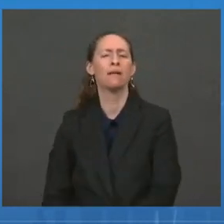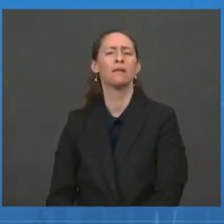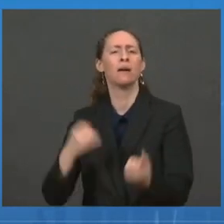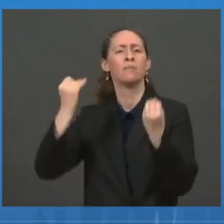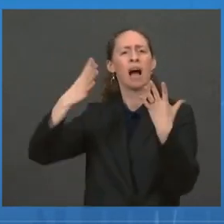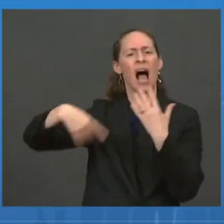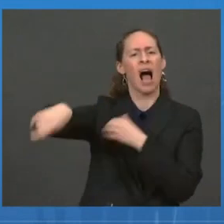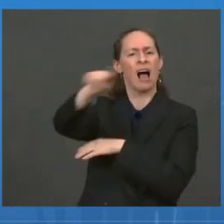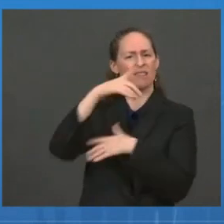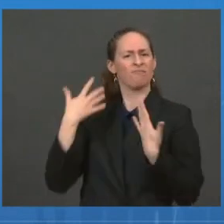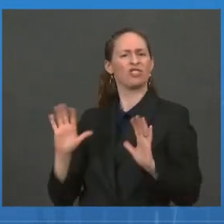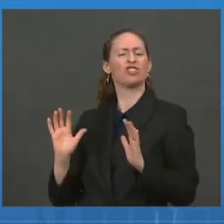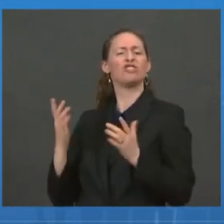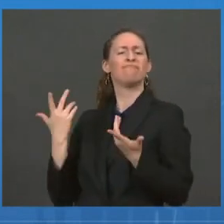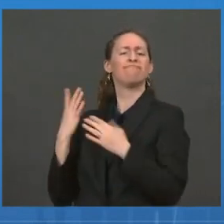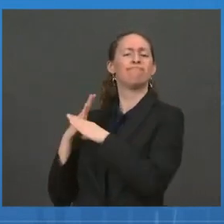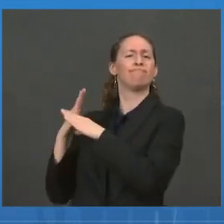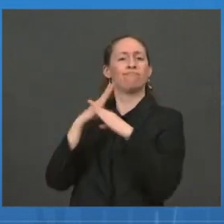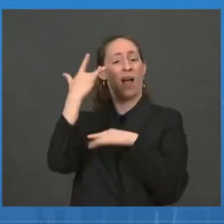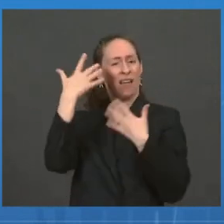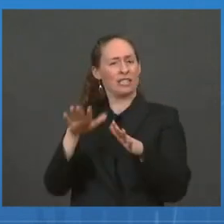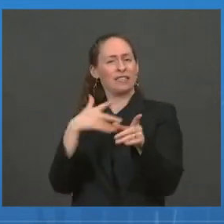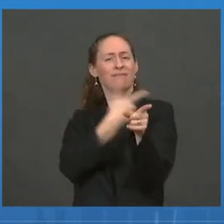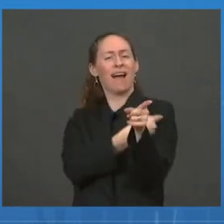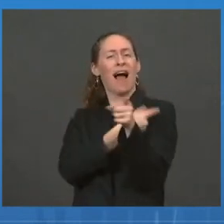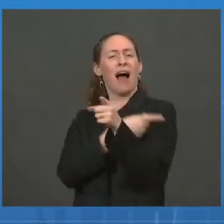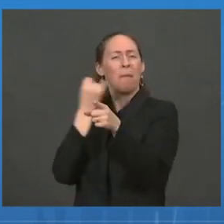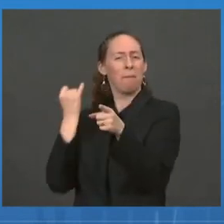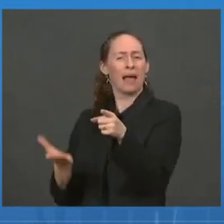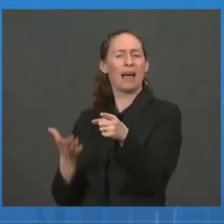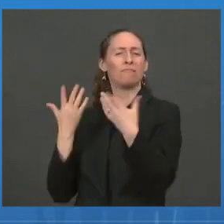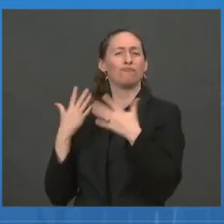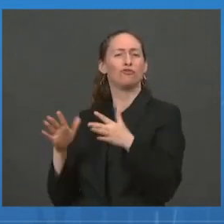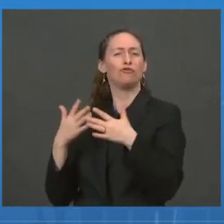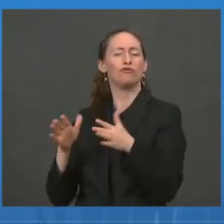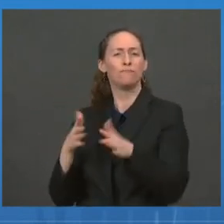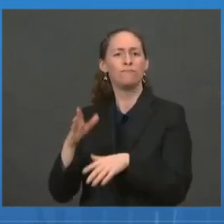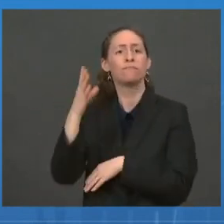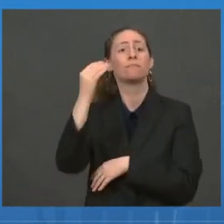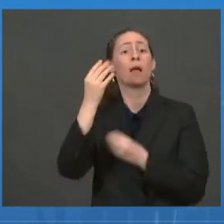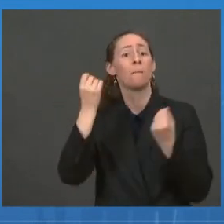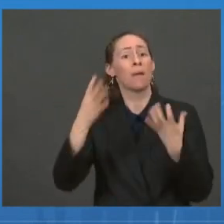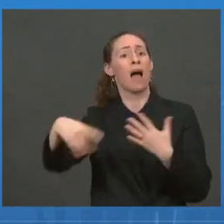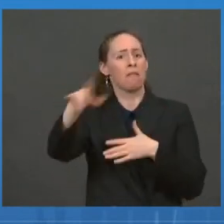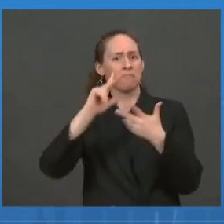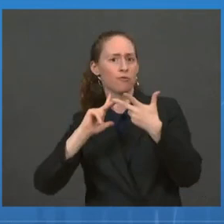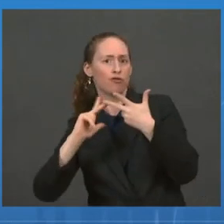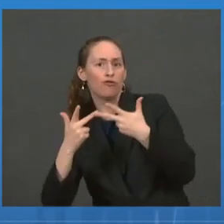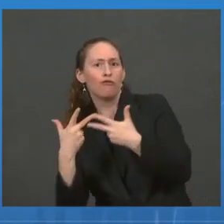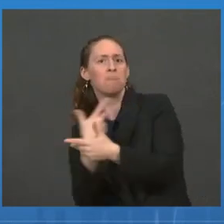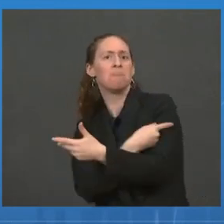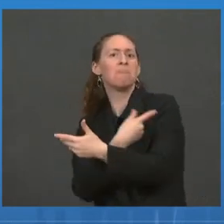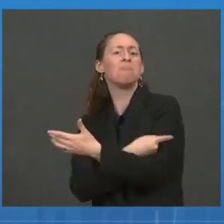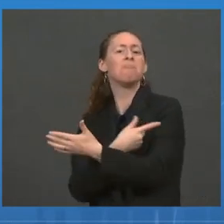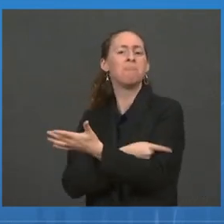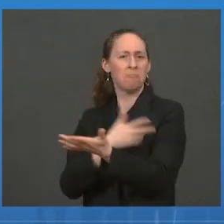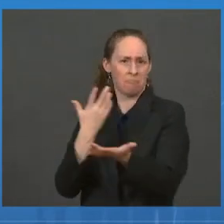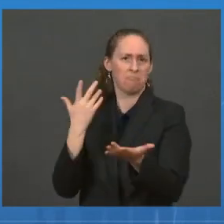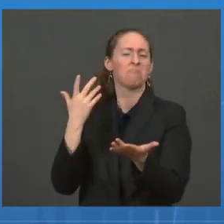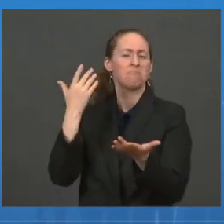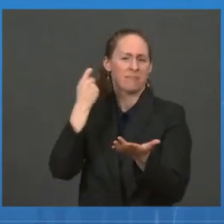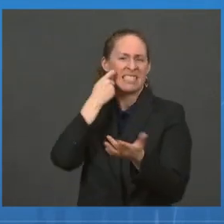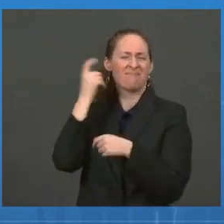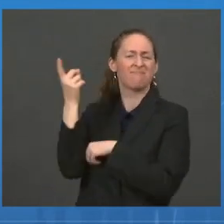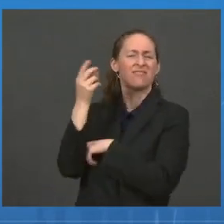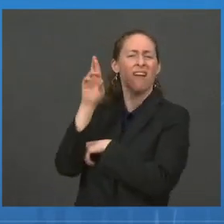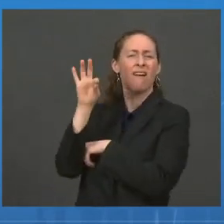for all adults to optimize that vaccine protection as dr fauti just said compared to earlier this year when we